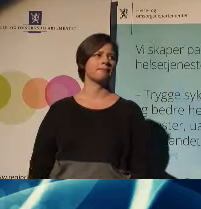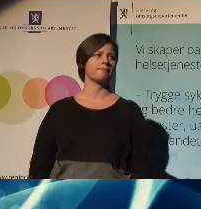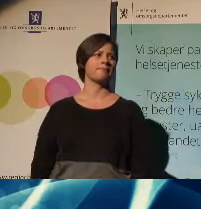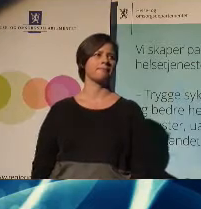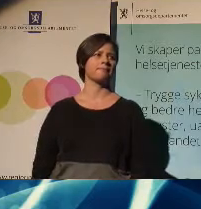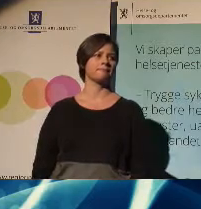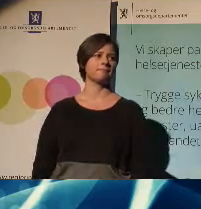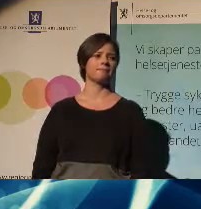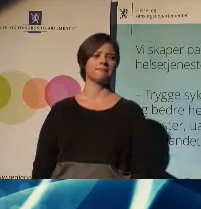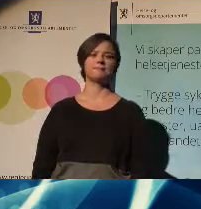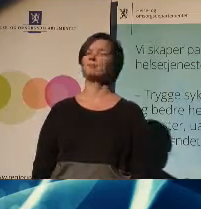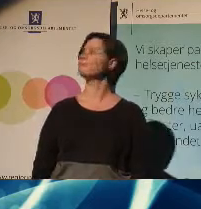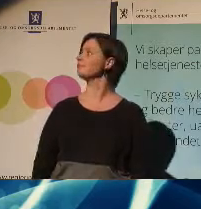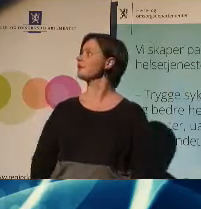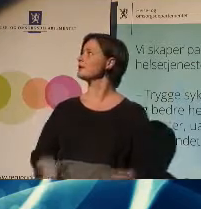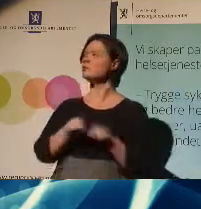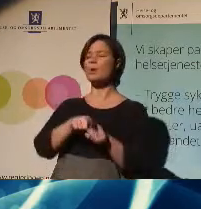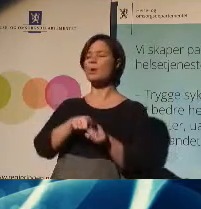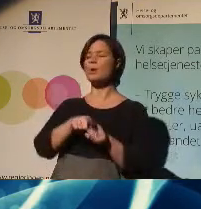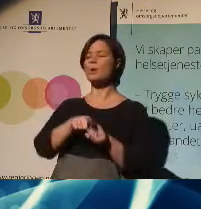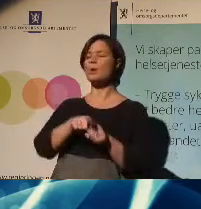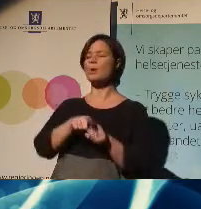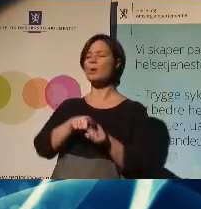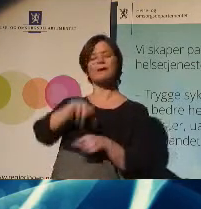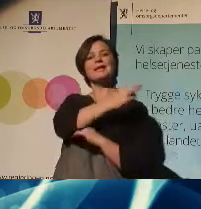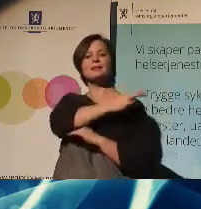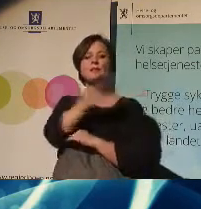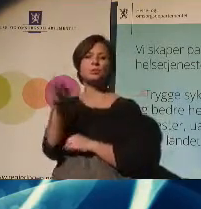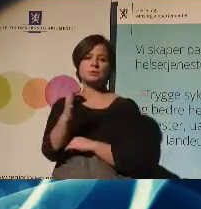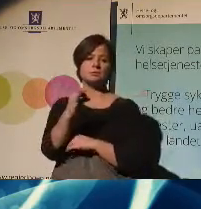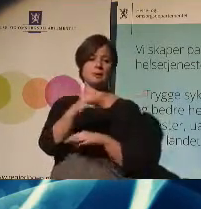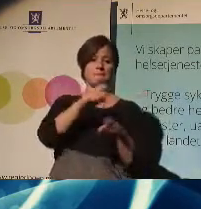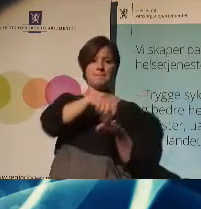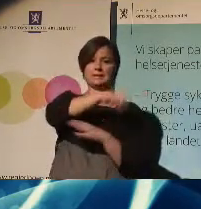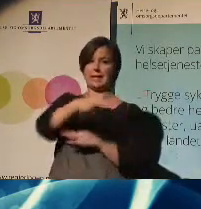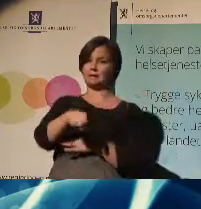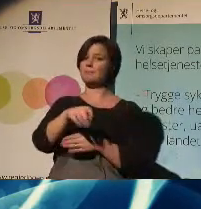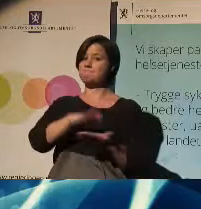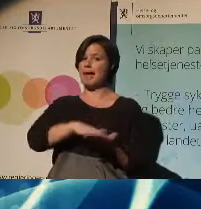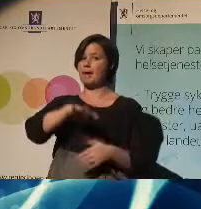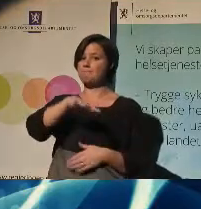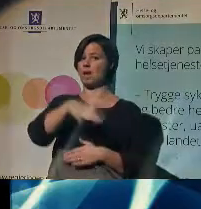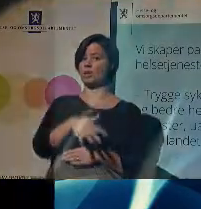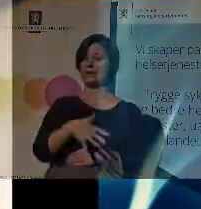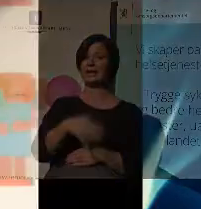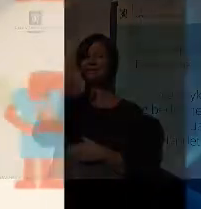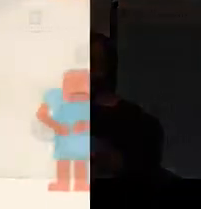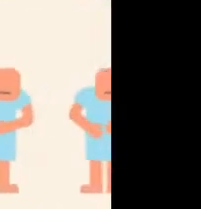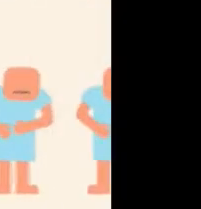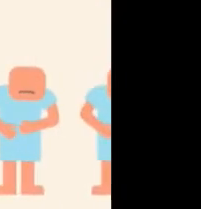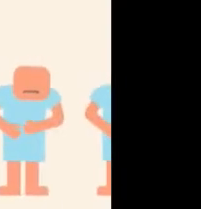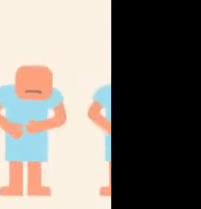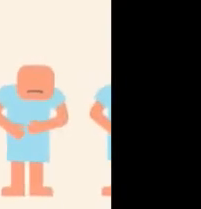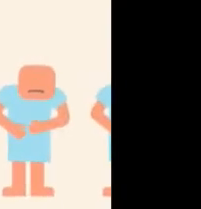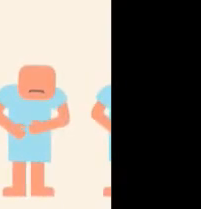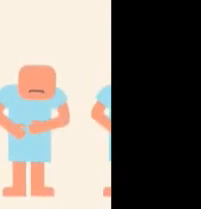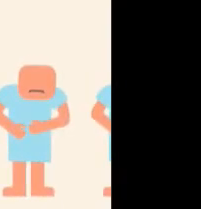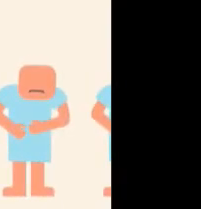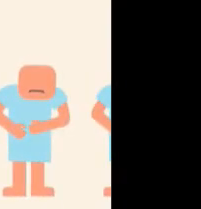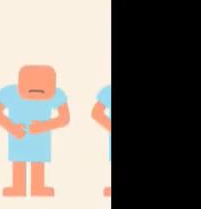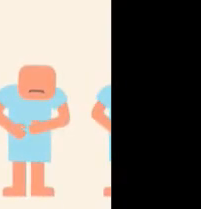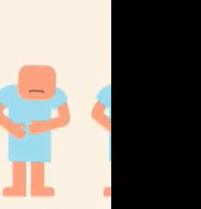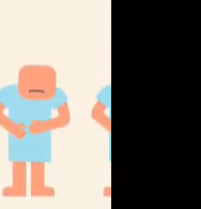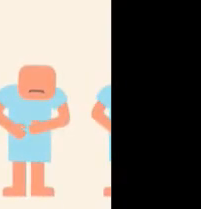There are 50,000 patients in the Netherlands with a form of Parkinson's disease. This number will have doubled by the year